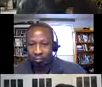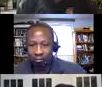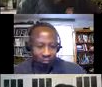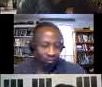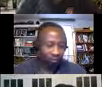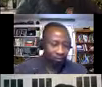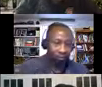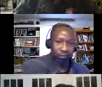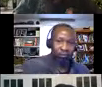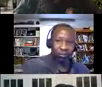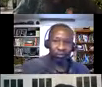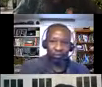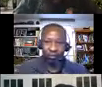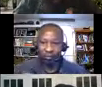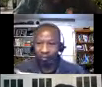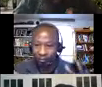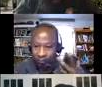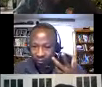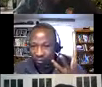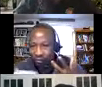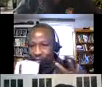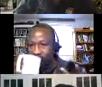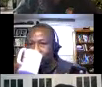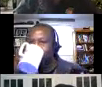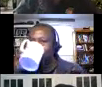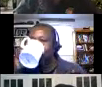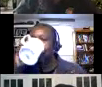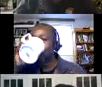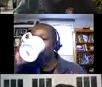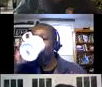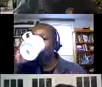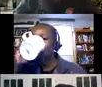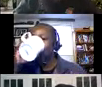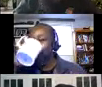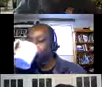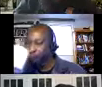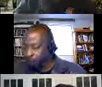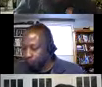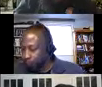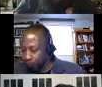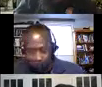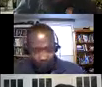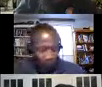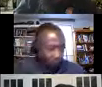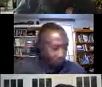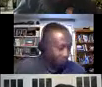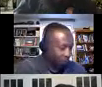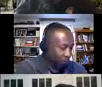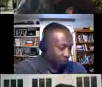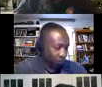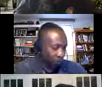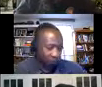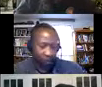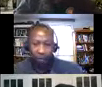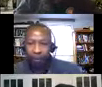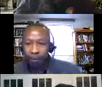Absolutely, finally. Okay, yes. Christian Amwuka was our Associated Student President last year.